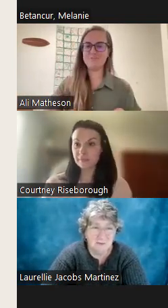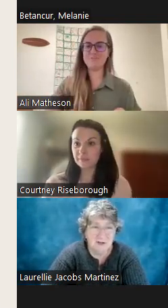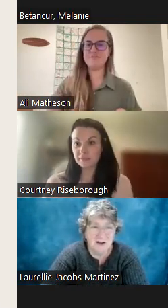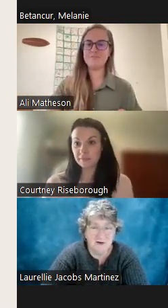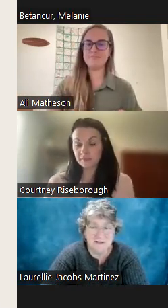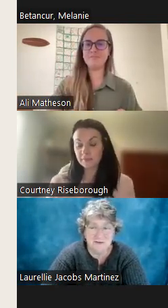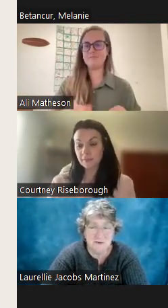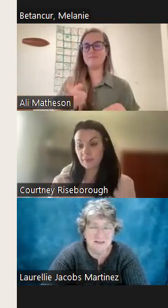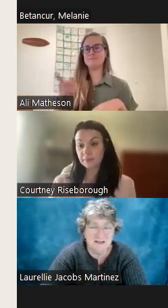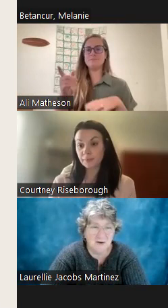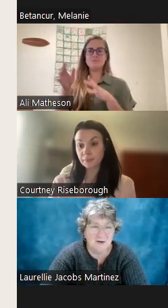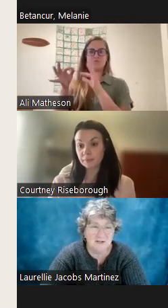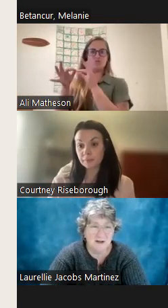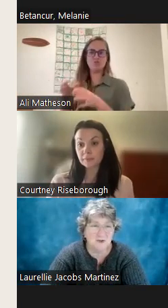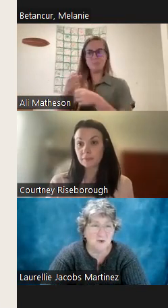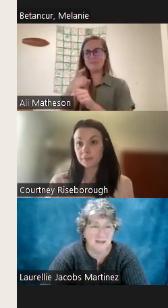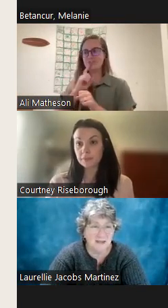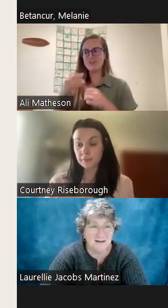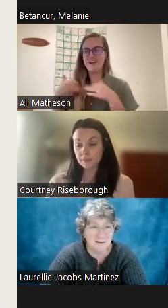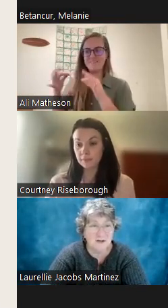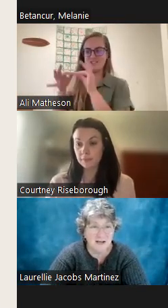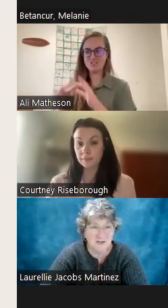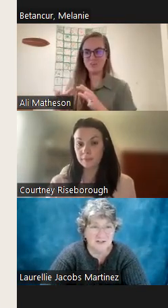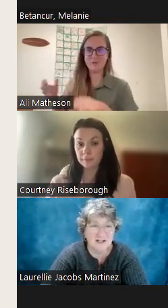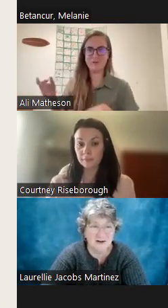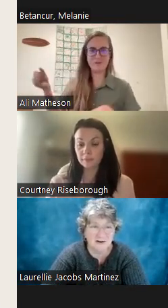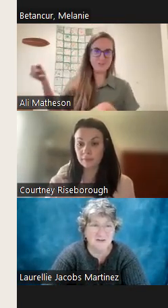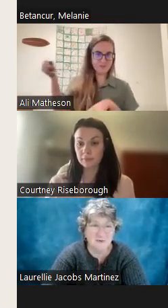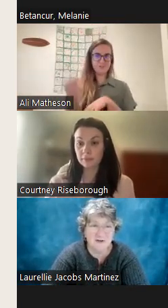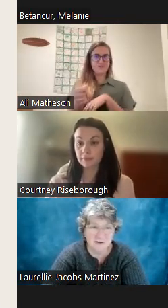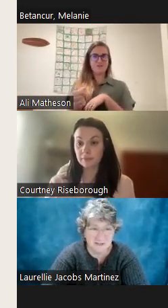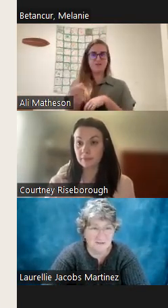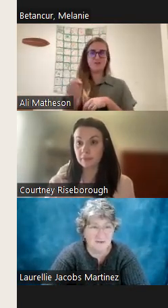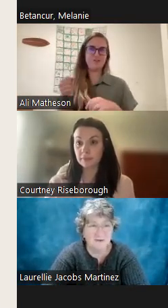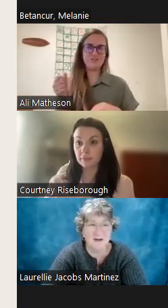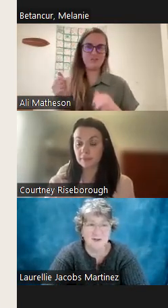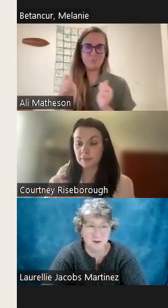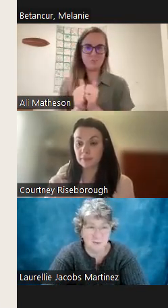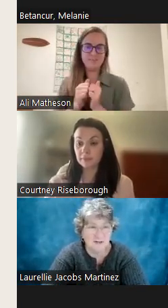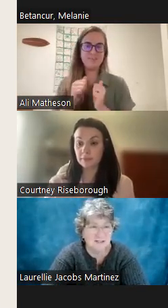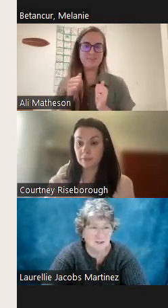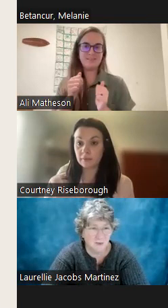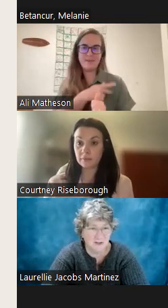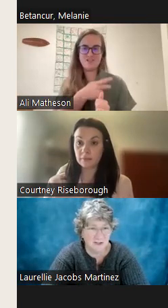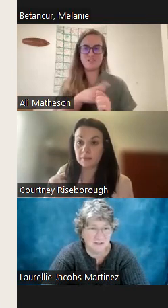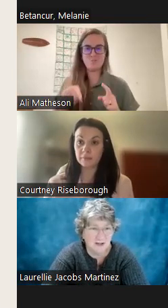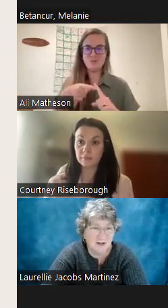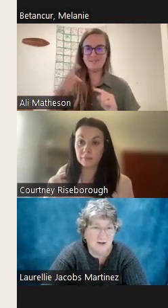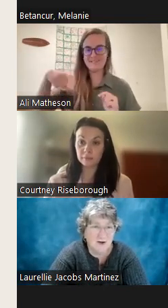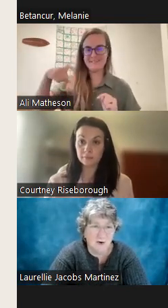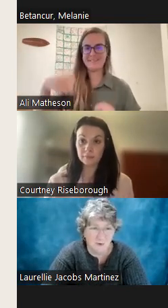effective communicator and is fluent in the language to make sure that the communication is clear. So you need to have a certified interpreter in these